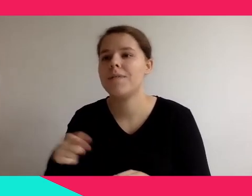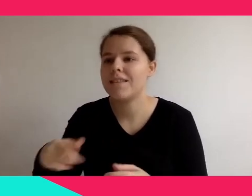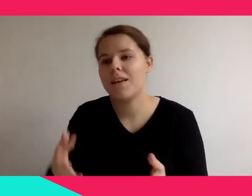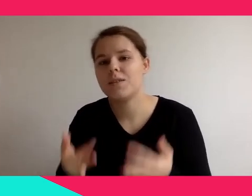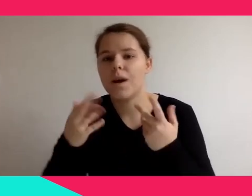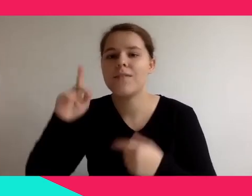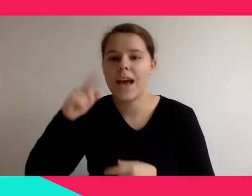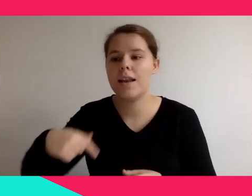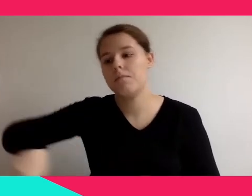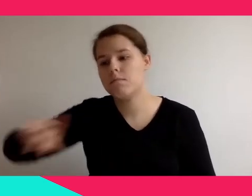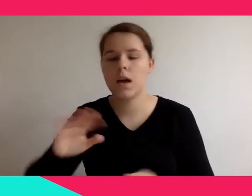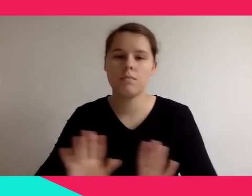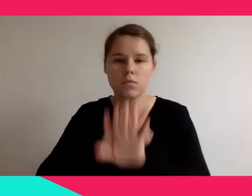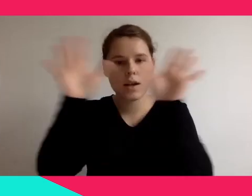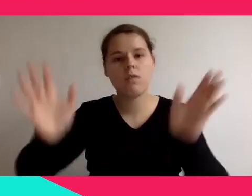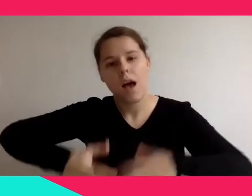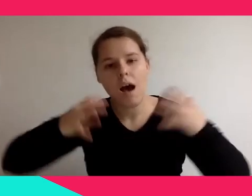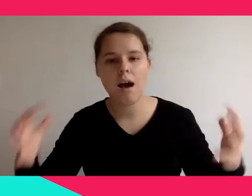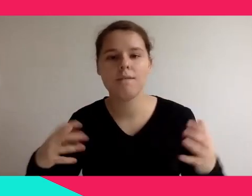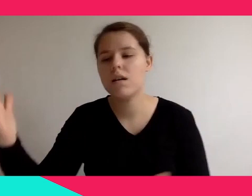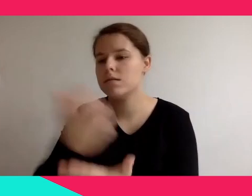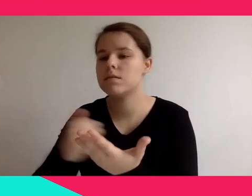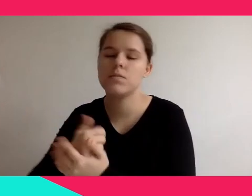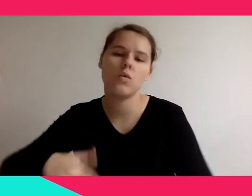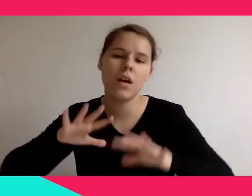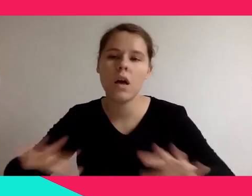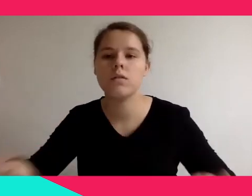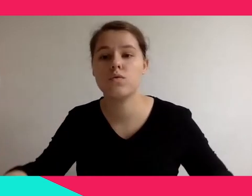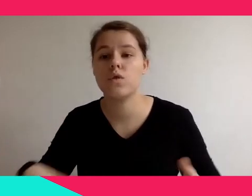and energy in maintaining your online presence.